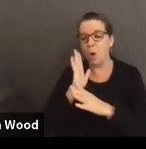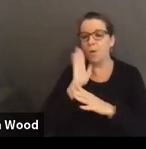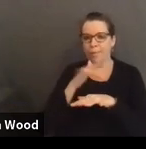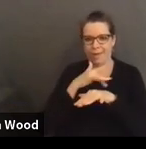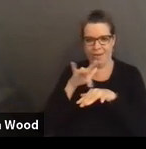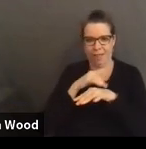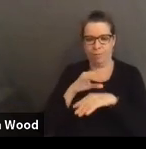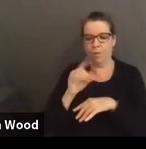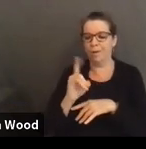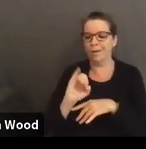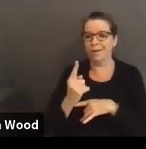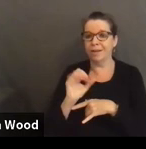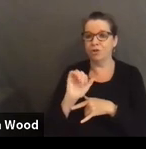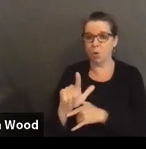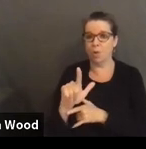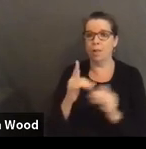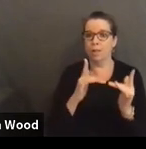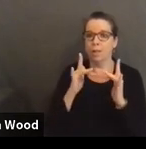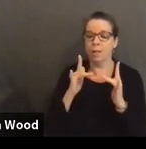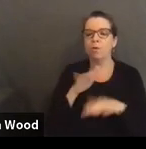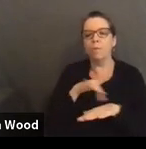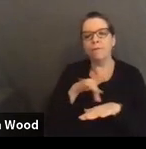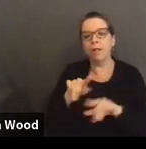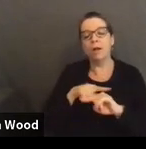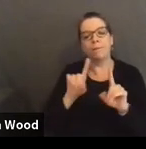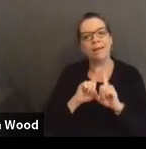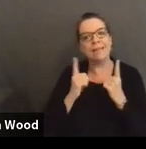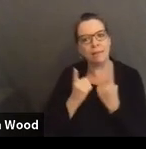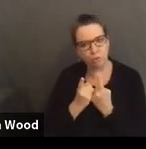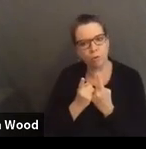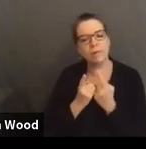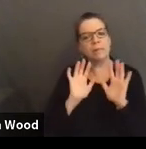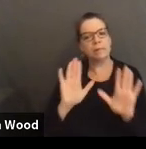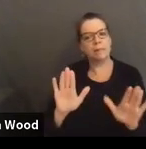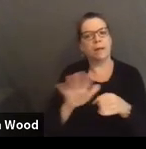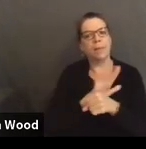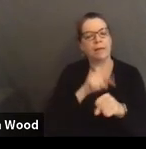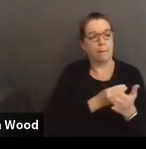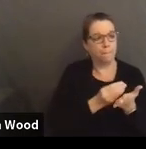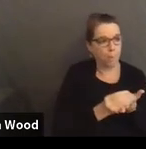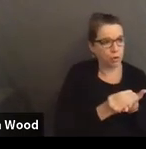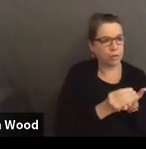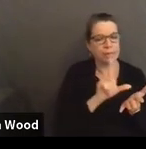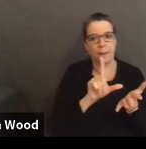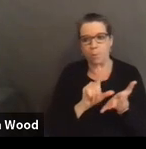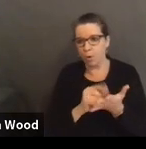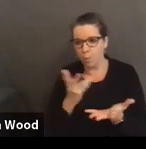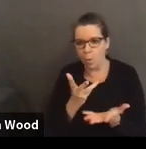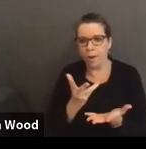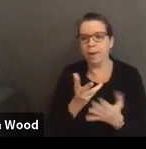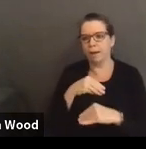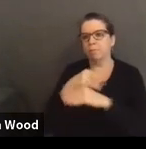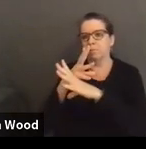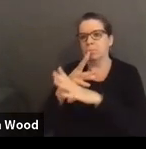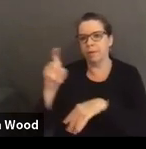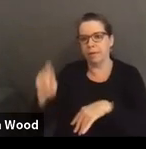available. However, districts should plan time for the purchase and distribution of printed materials and underlying